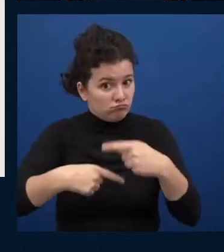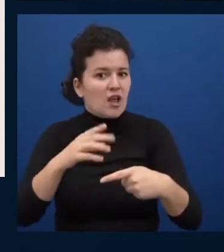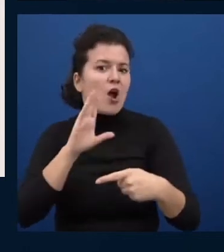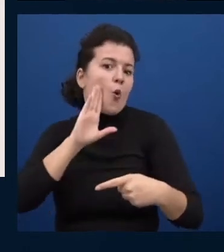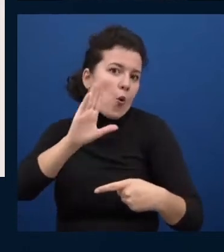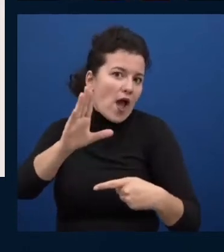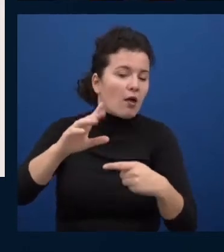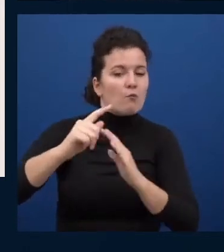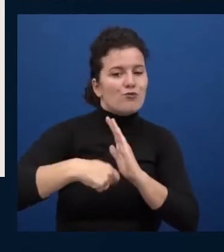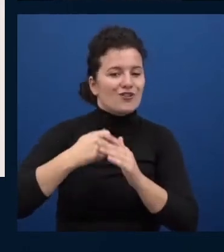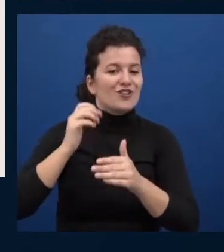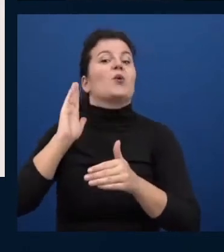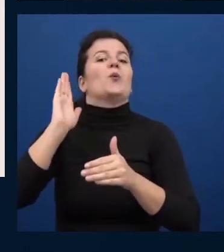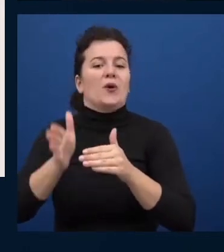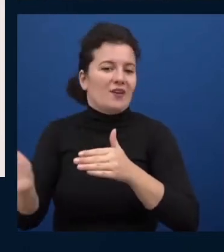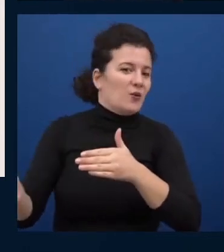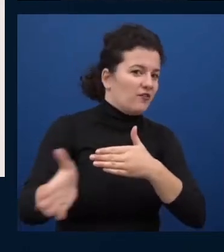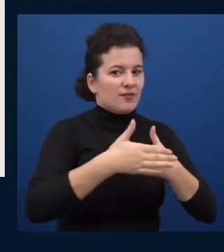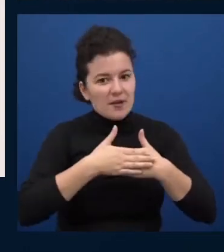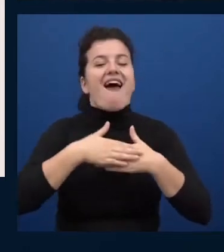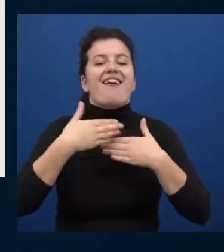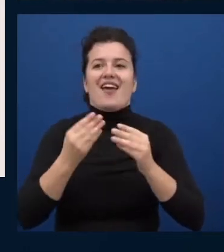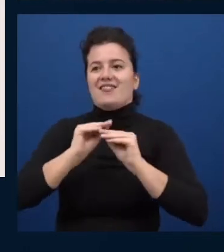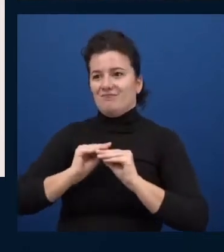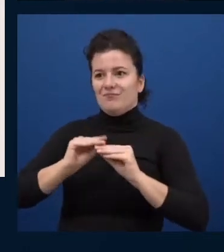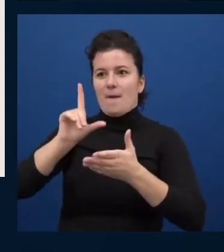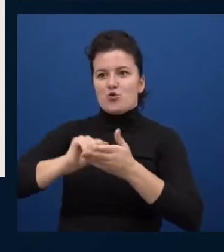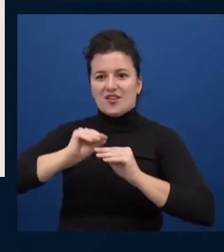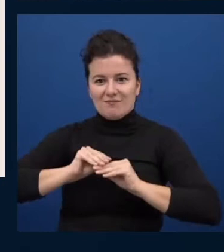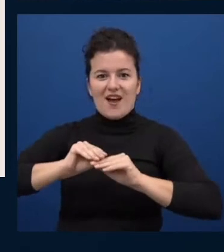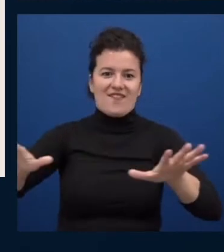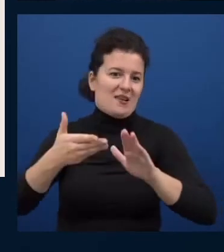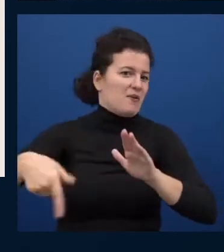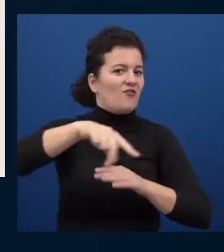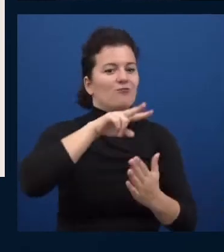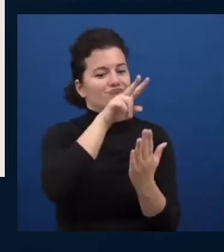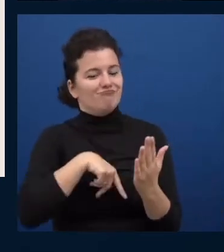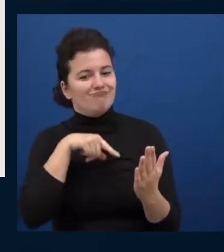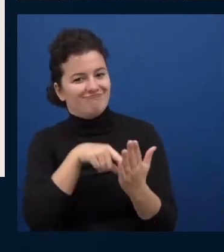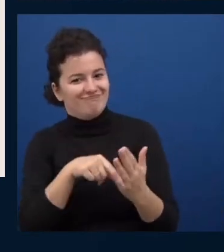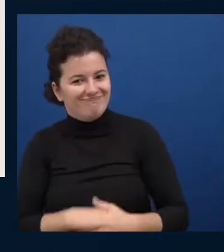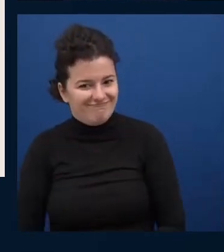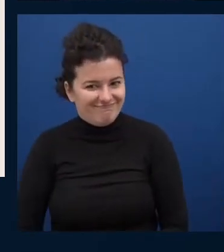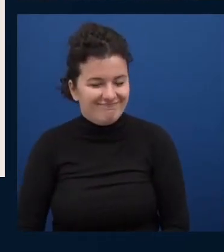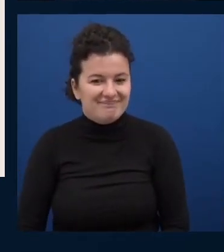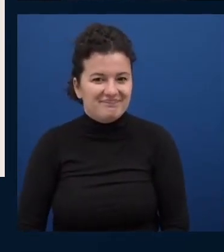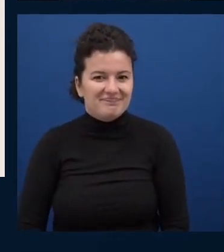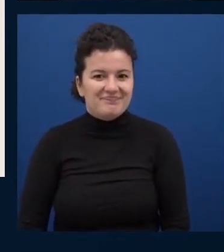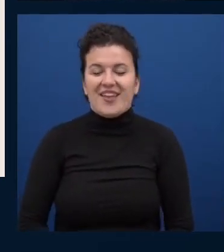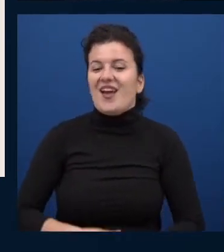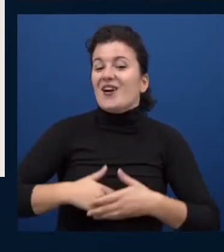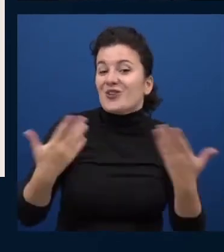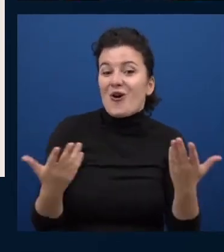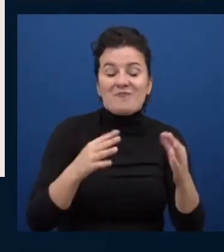finish the project of that and gonna make it generally available at a later point. But I want to also just highlight